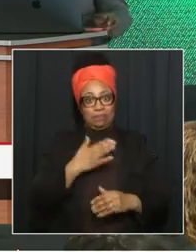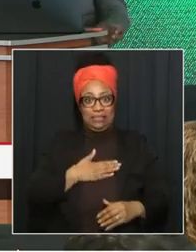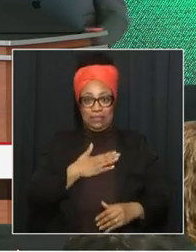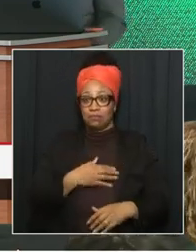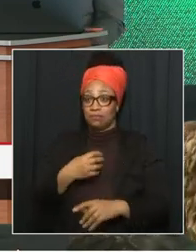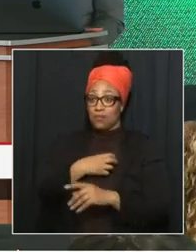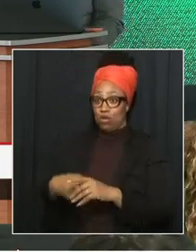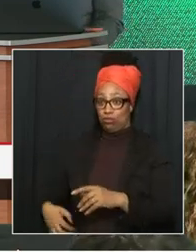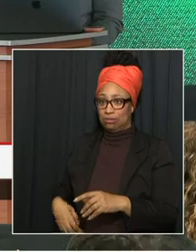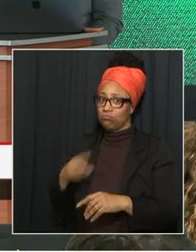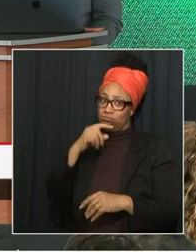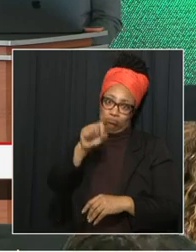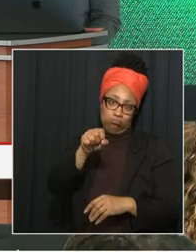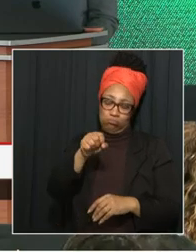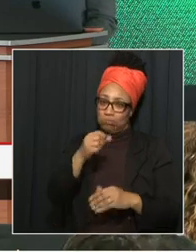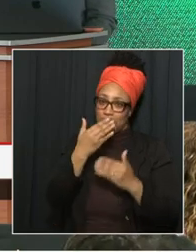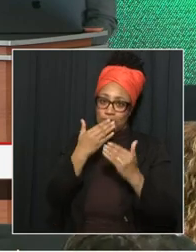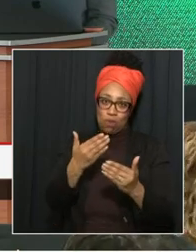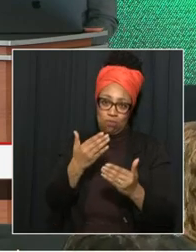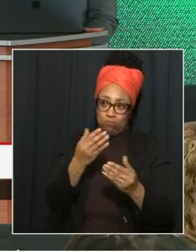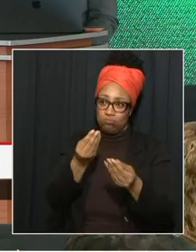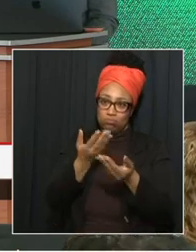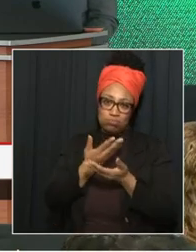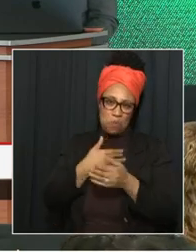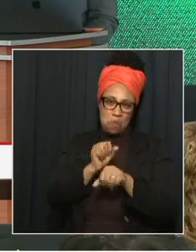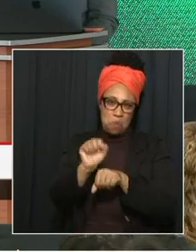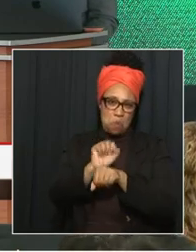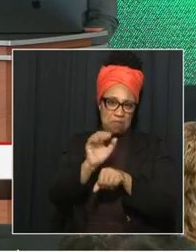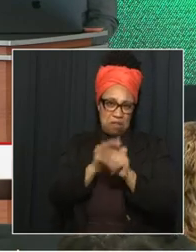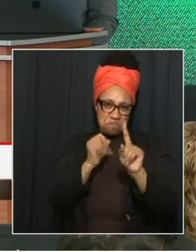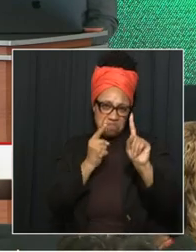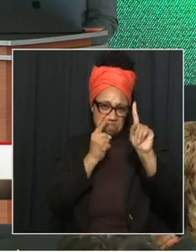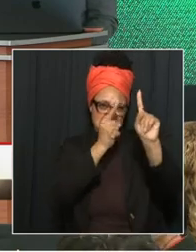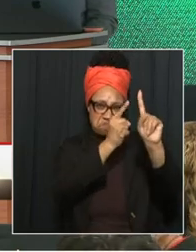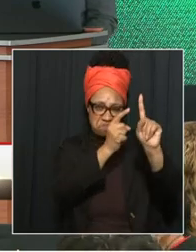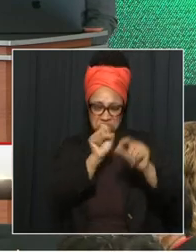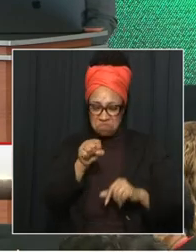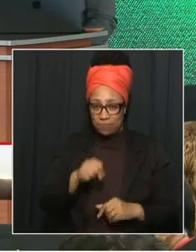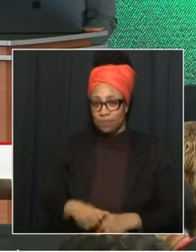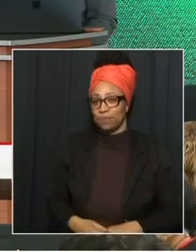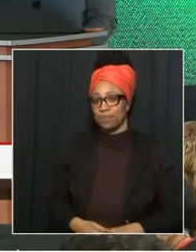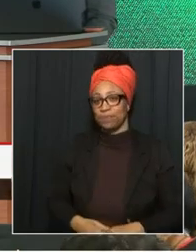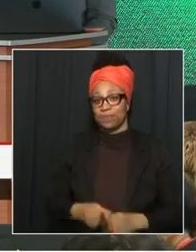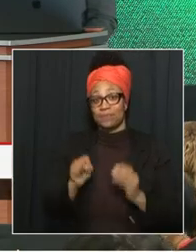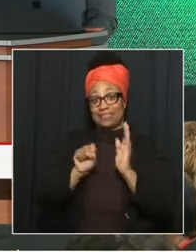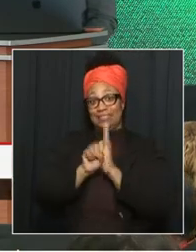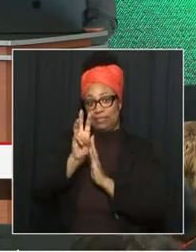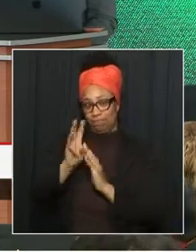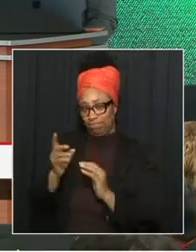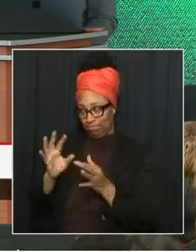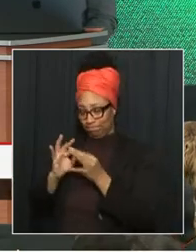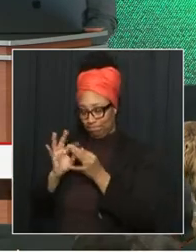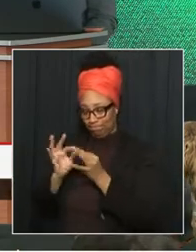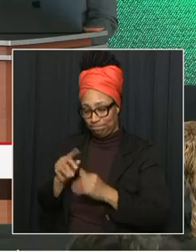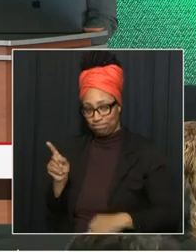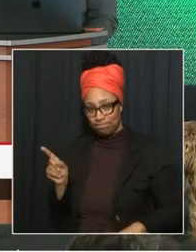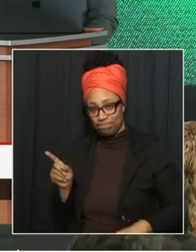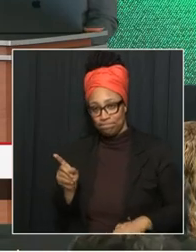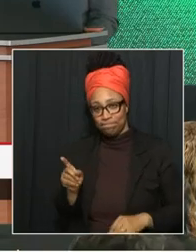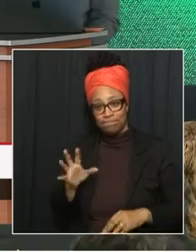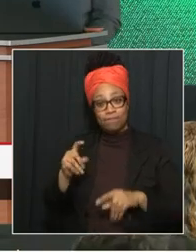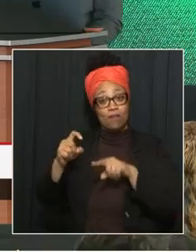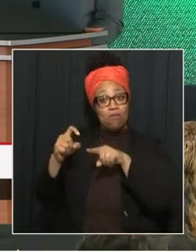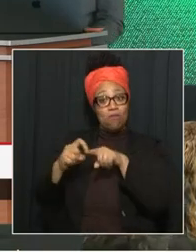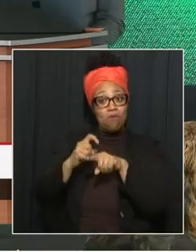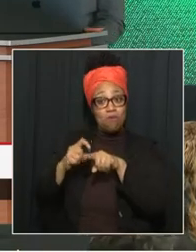attention. Thank you. We're going to try another phone call. Terry in Ward 4. Go ahead, Terry. We can hear you. Good morning.